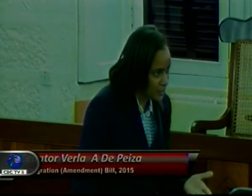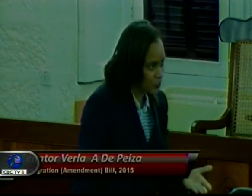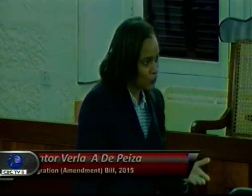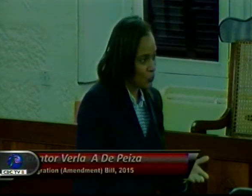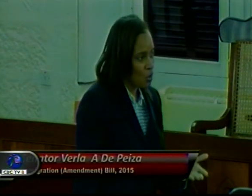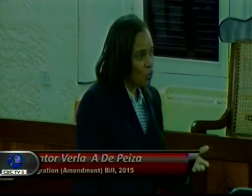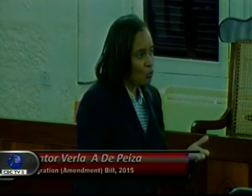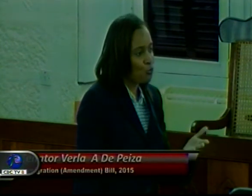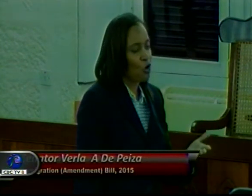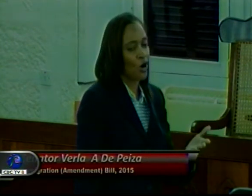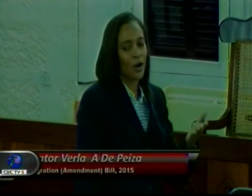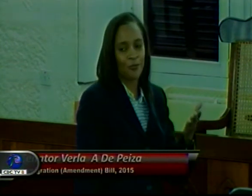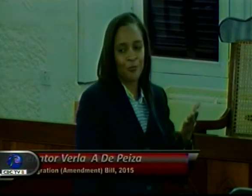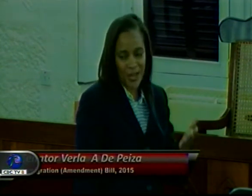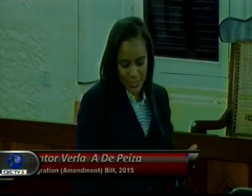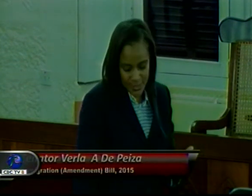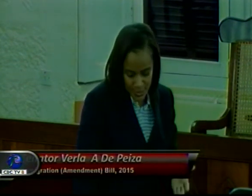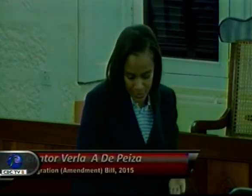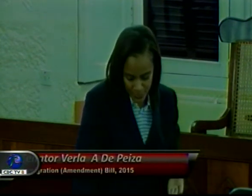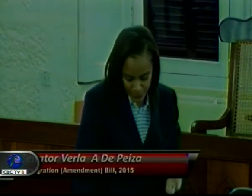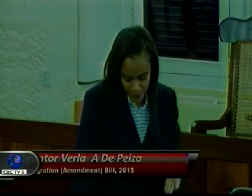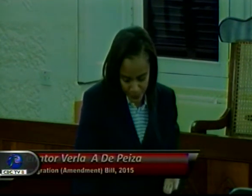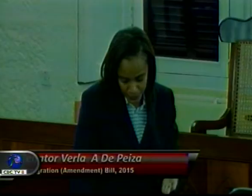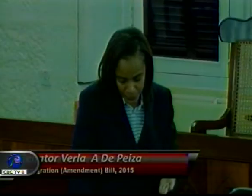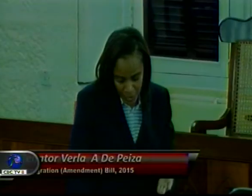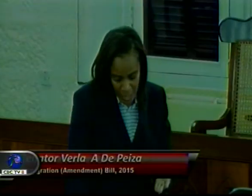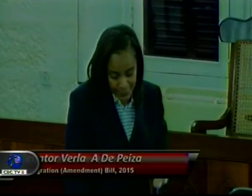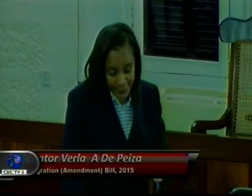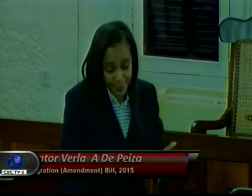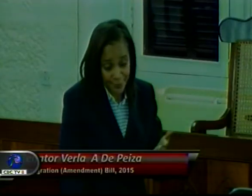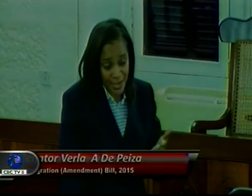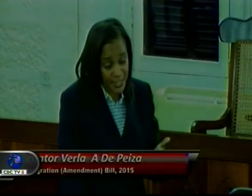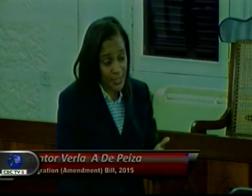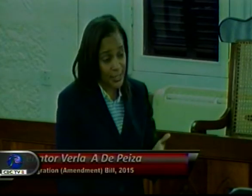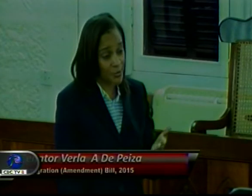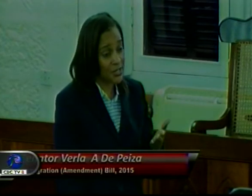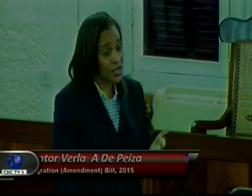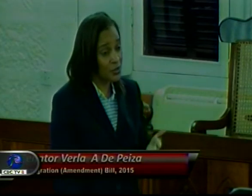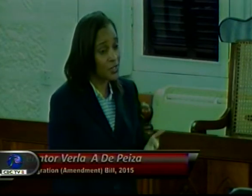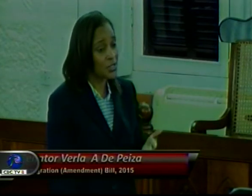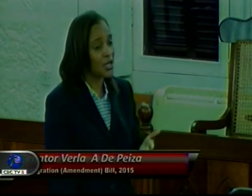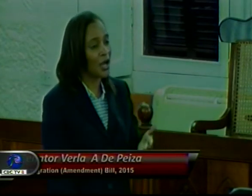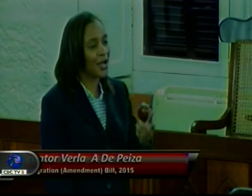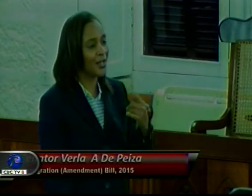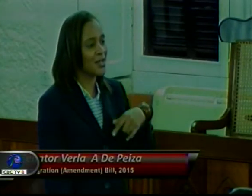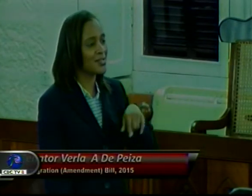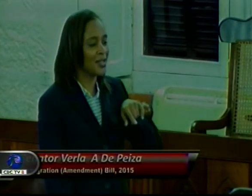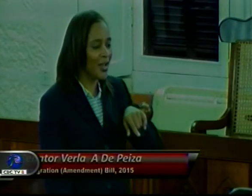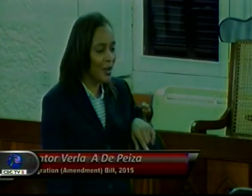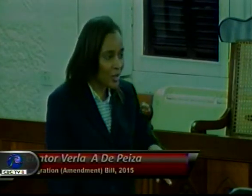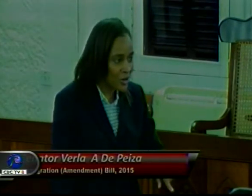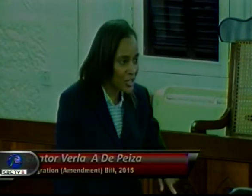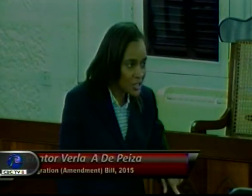appropriately for offenses. And the offenses themselves